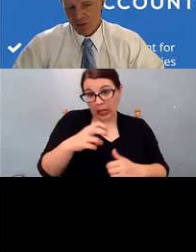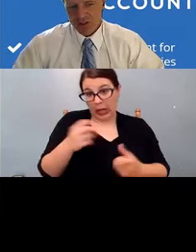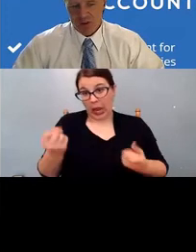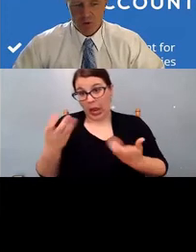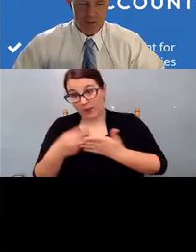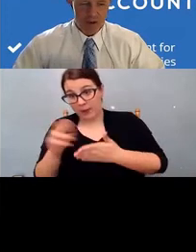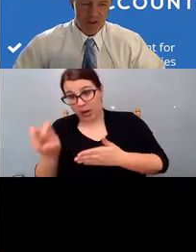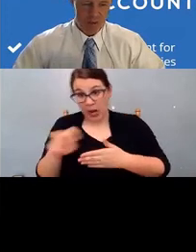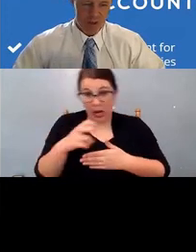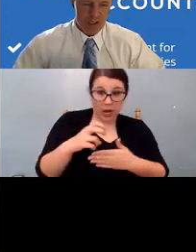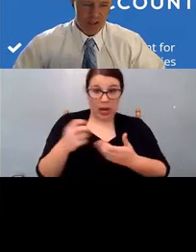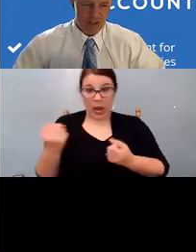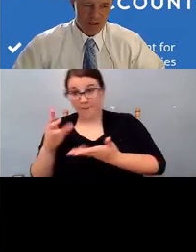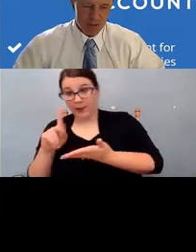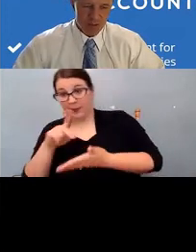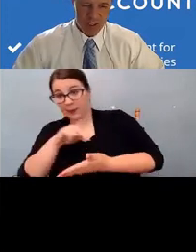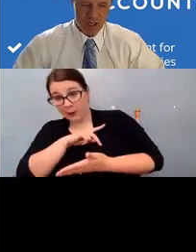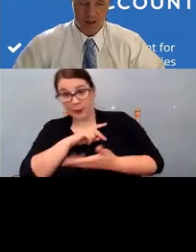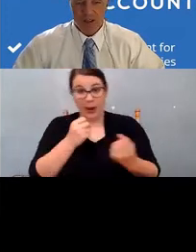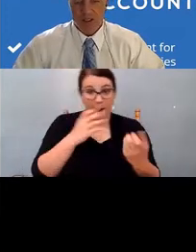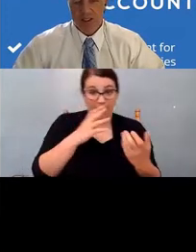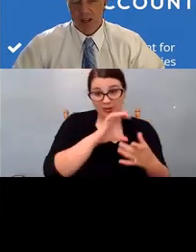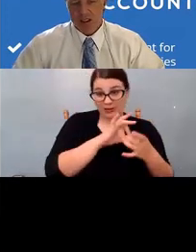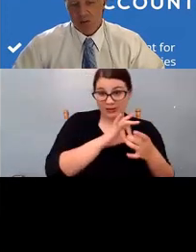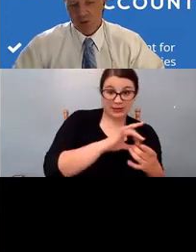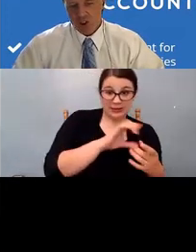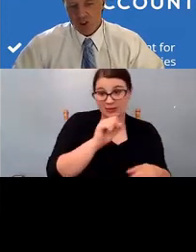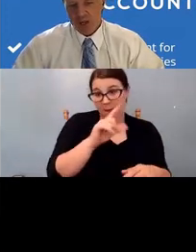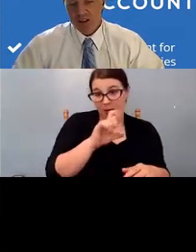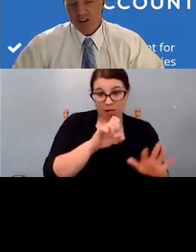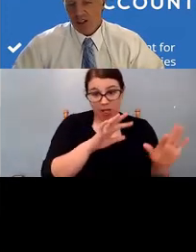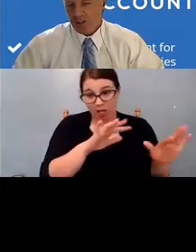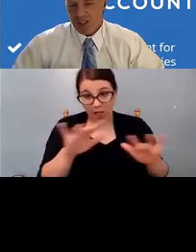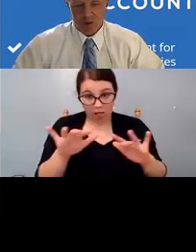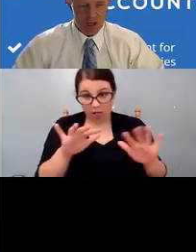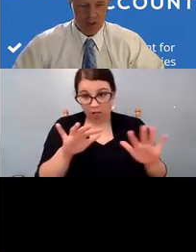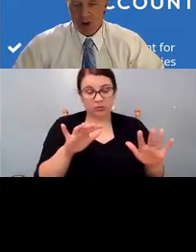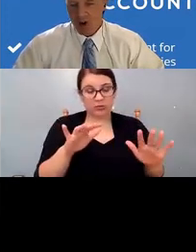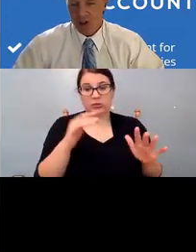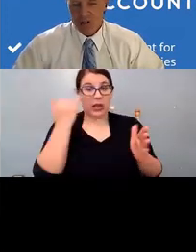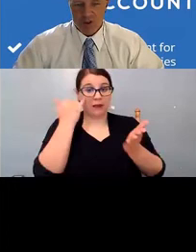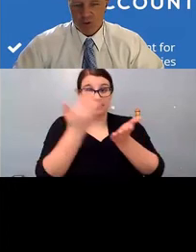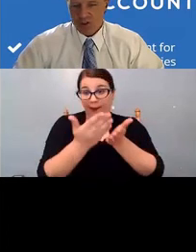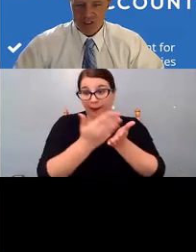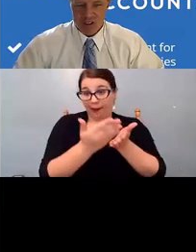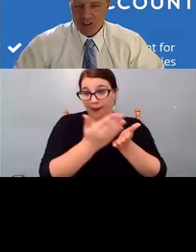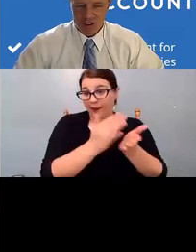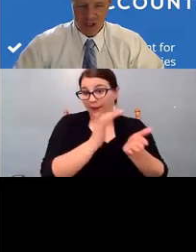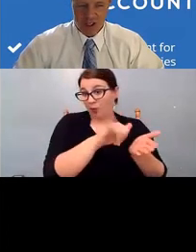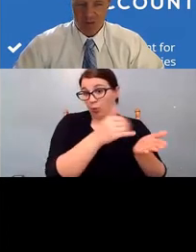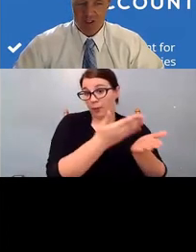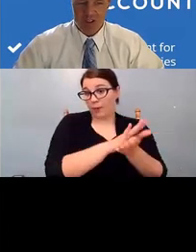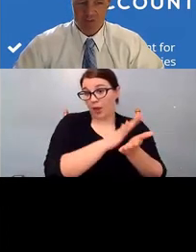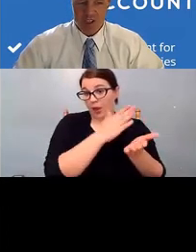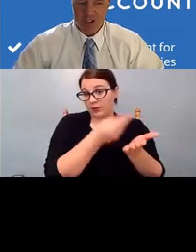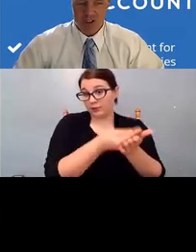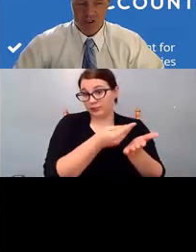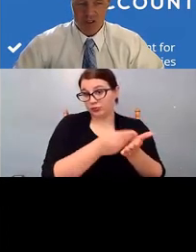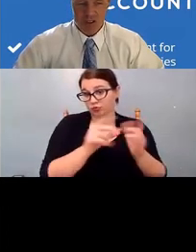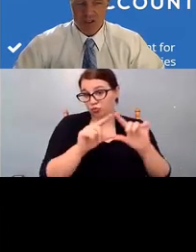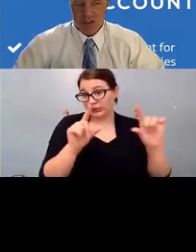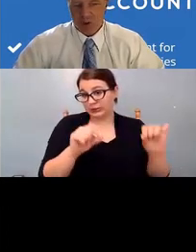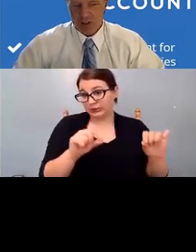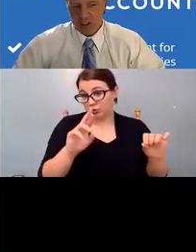is personal, what amount is related to the stable account. And then when you spend, you're gonna have to keep track of all of those receipts and other documents to make